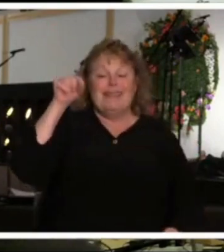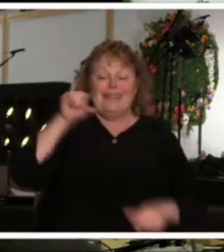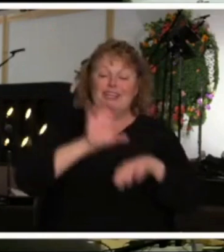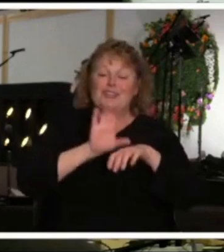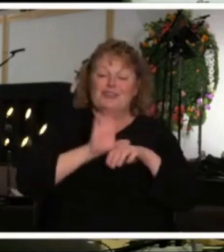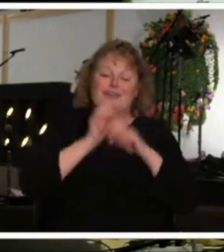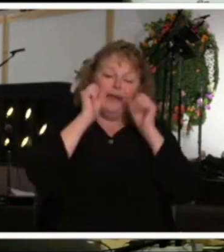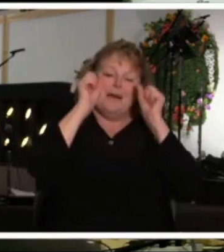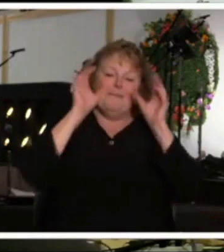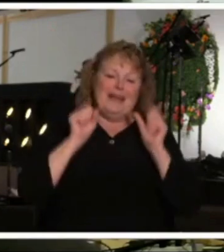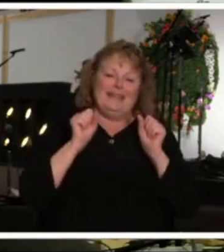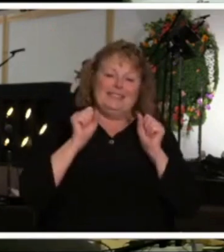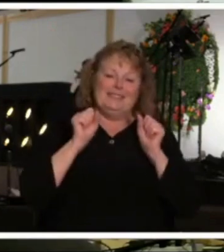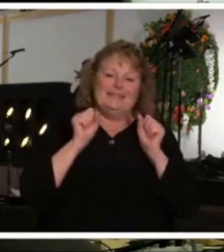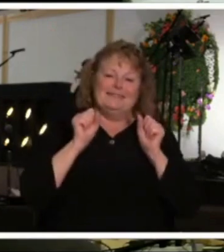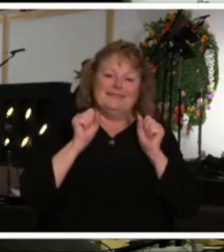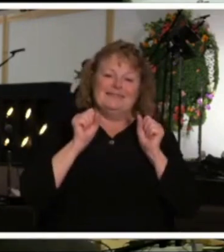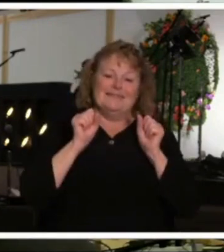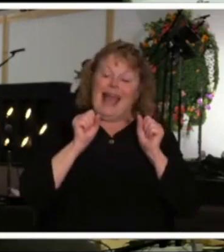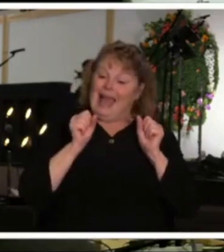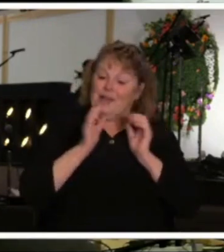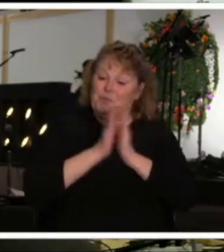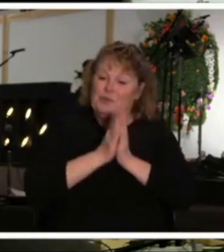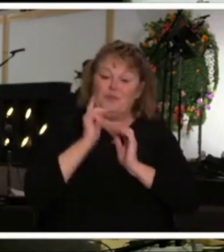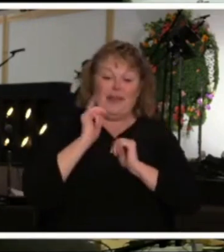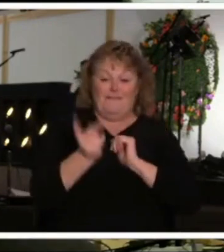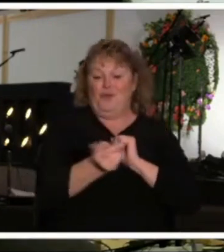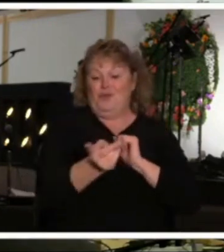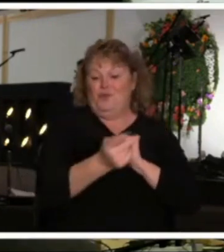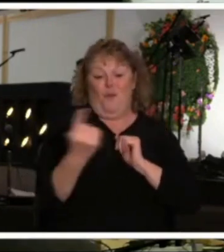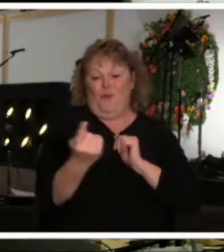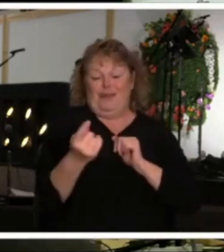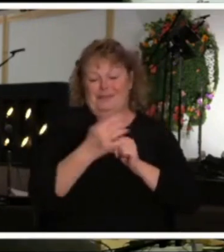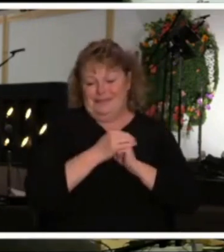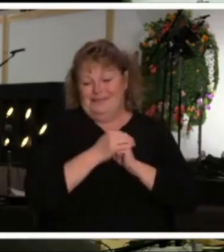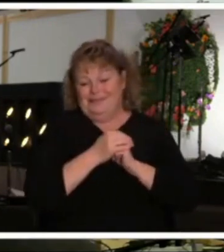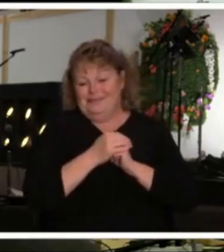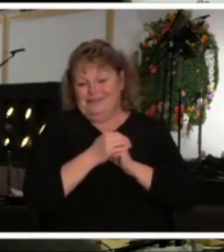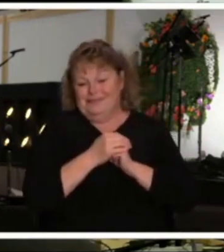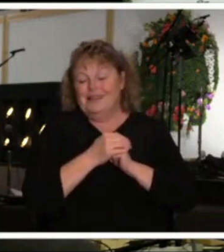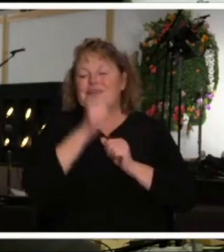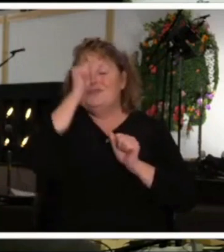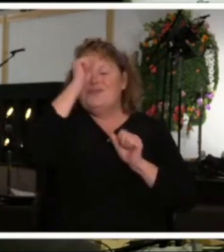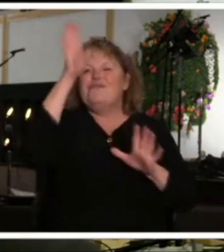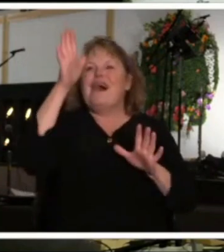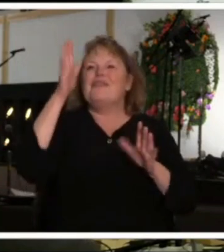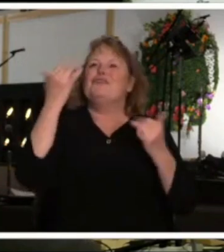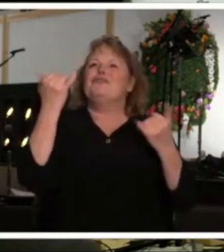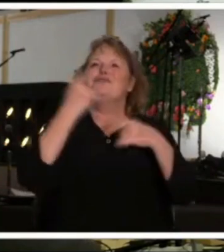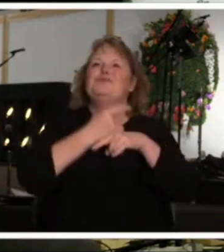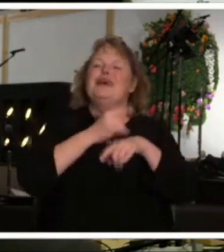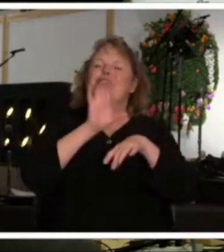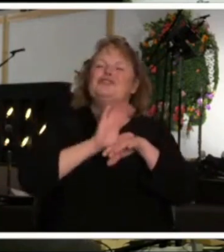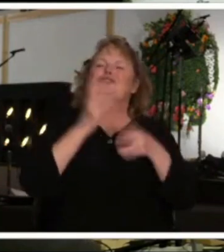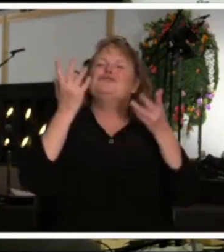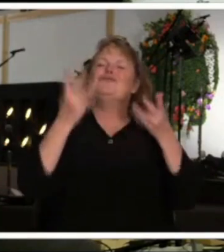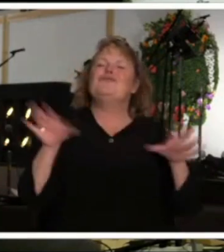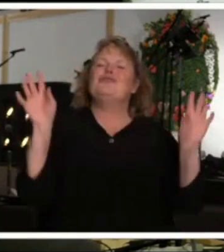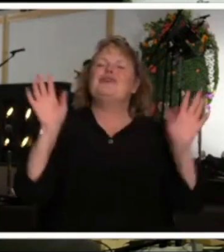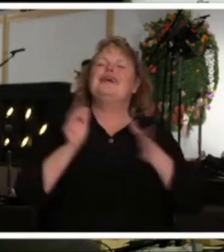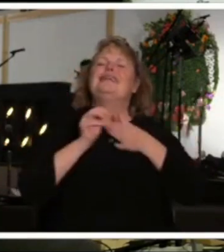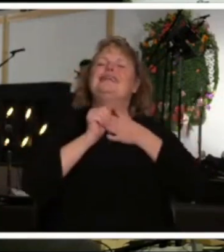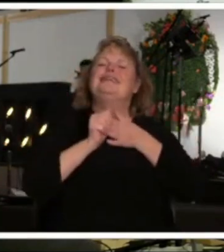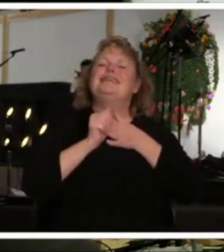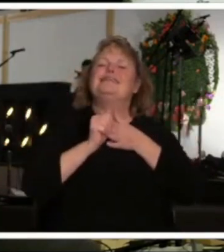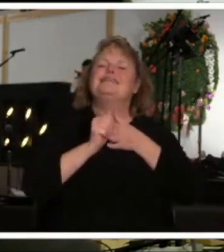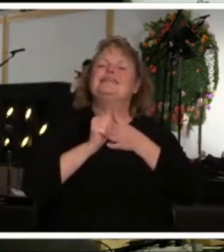the two of you there won't be a day that goes by that we don't pray for you. And so, Father, at the end of this service, I now ask that you would lead us and